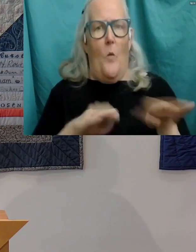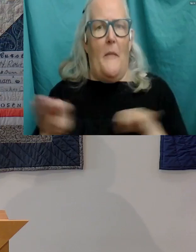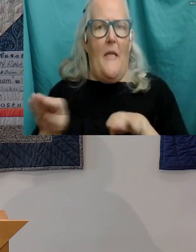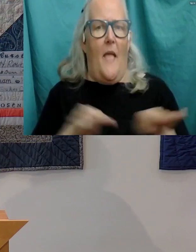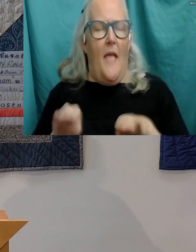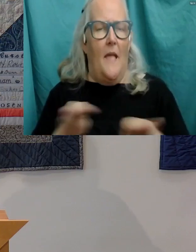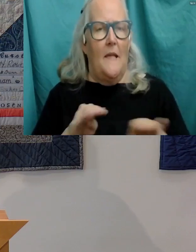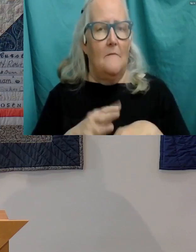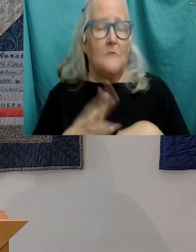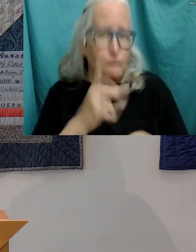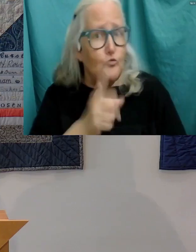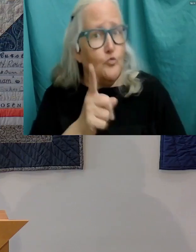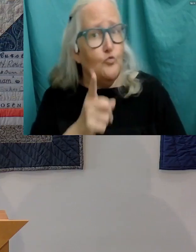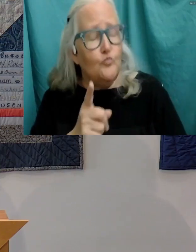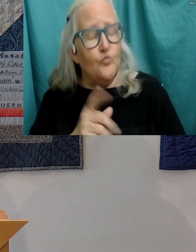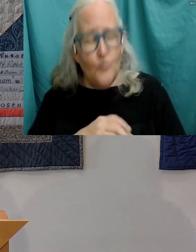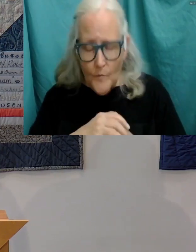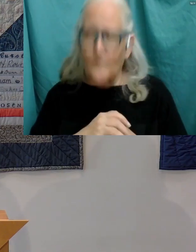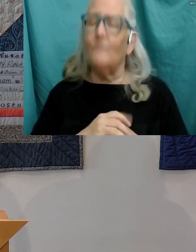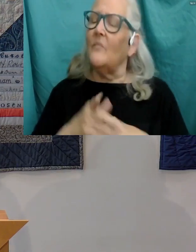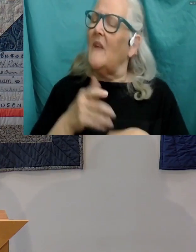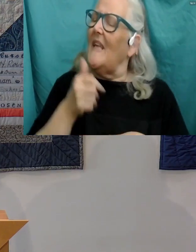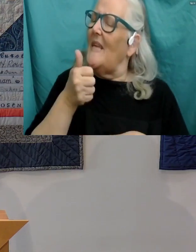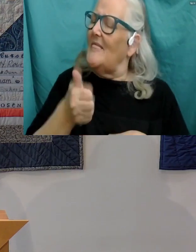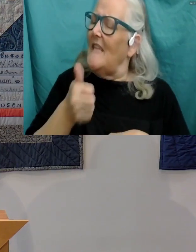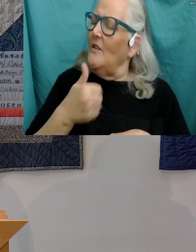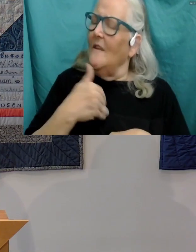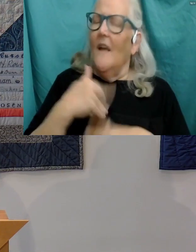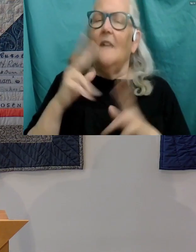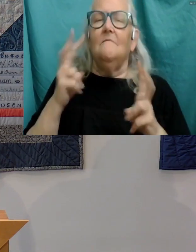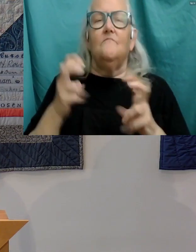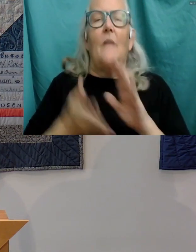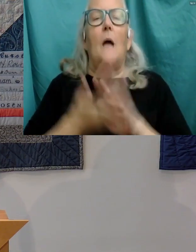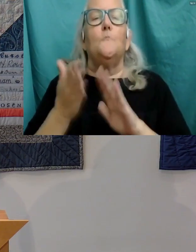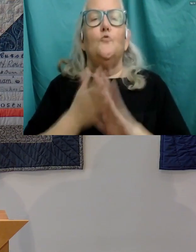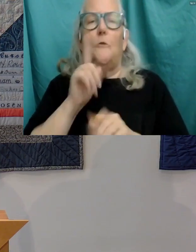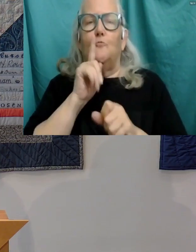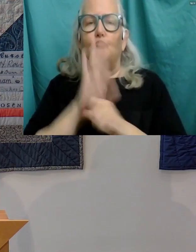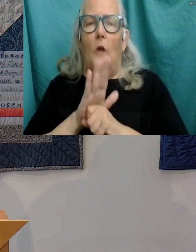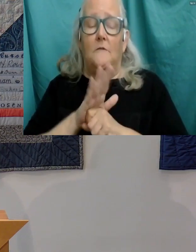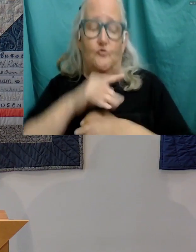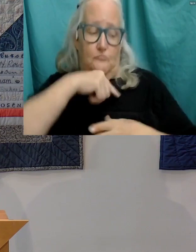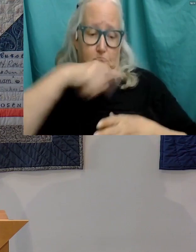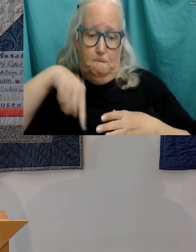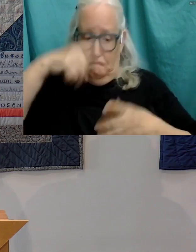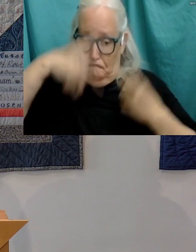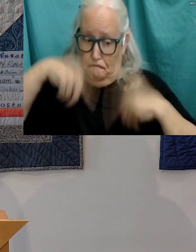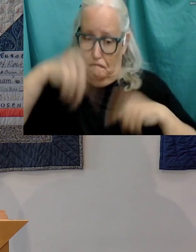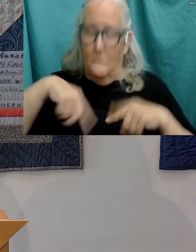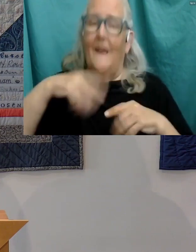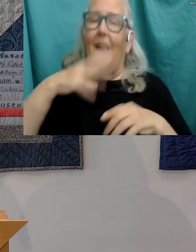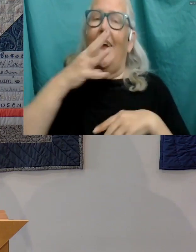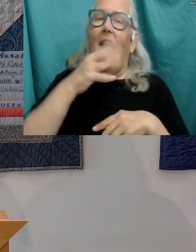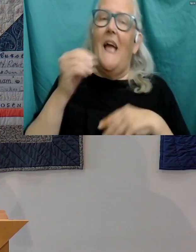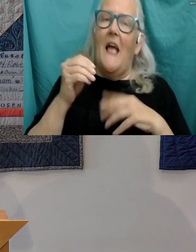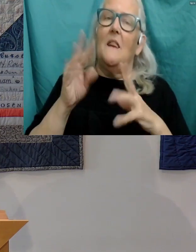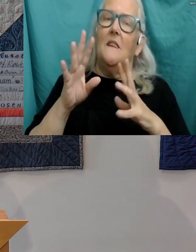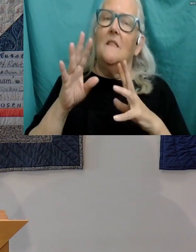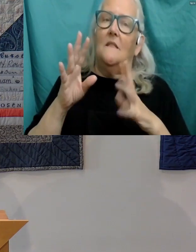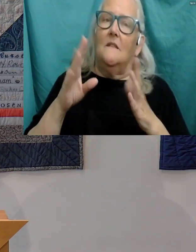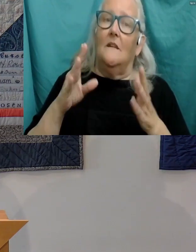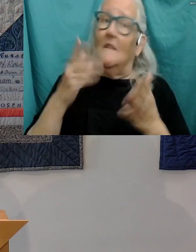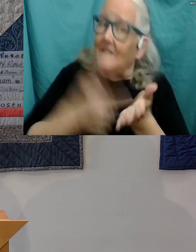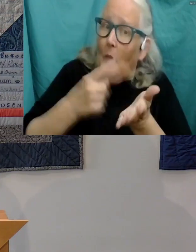They had kind of operational covenants between themselves and agreements to which they would sign their names before they would